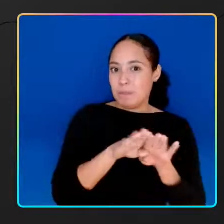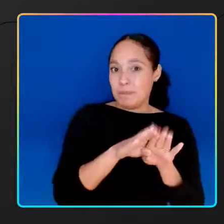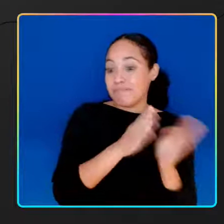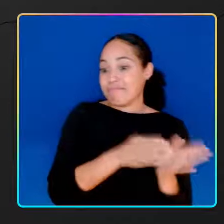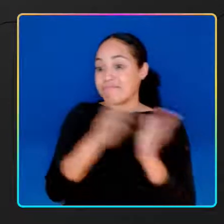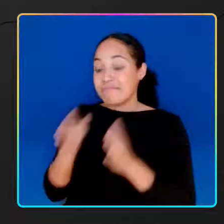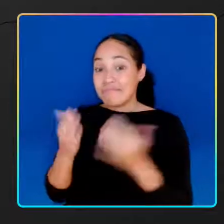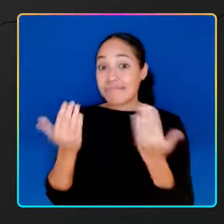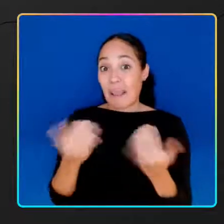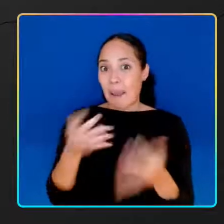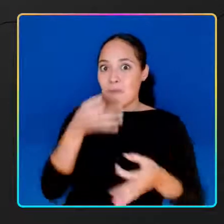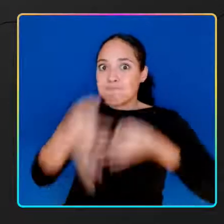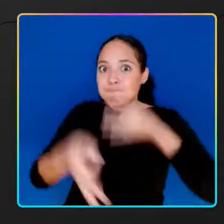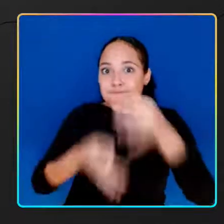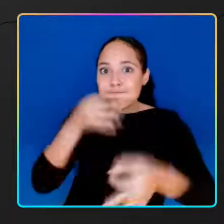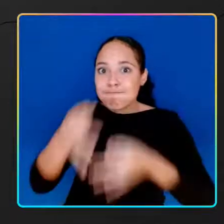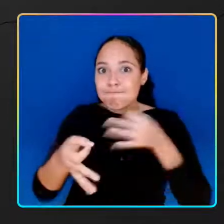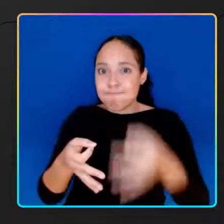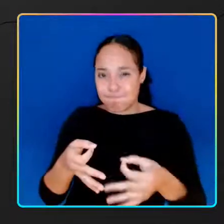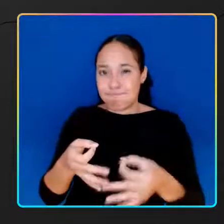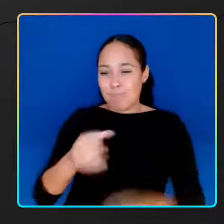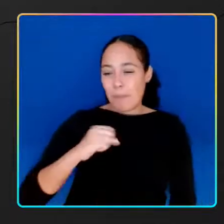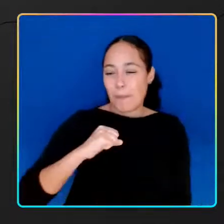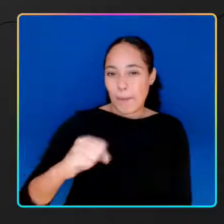So our quickfire